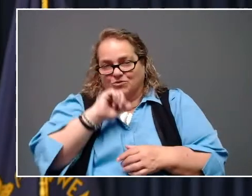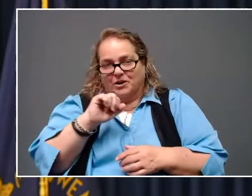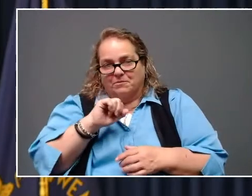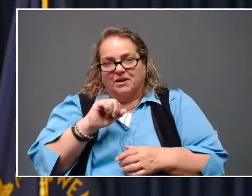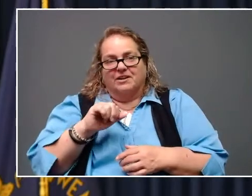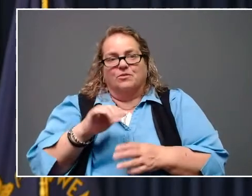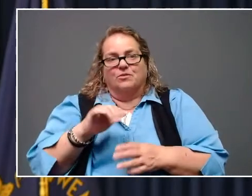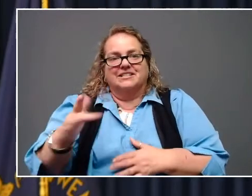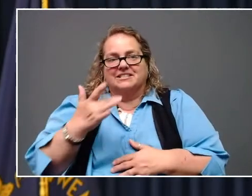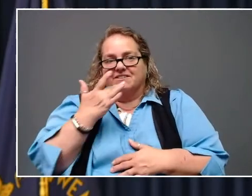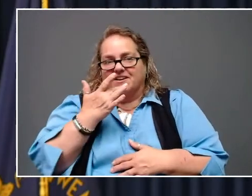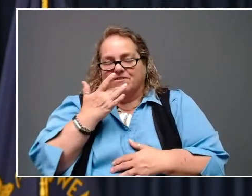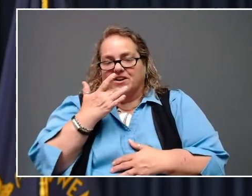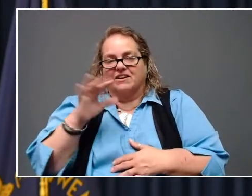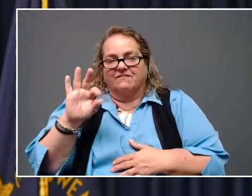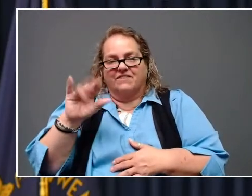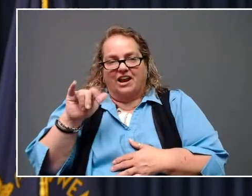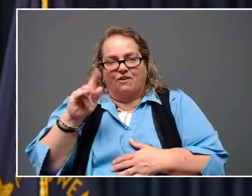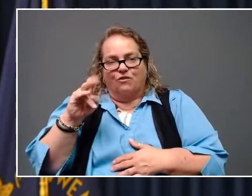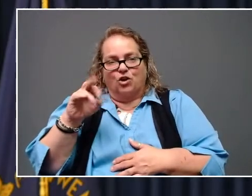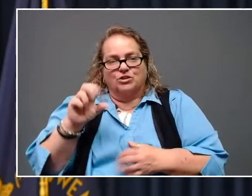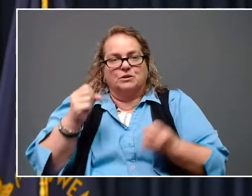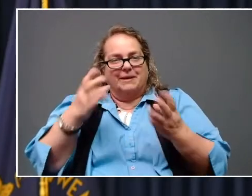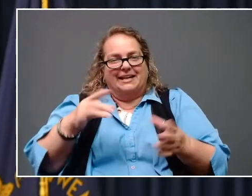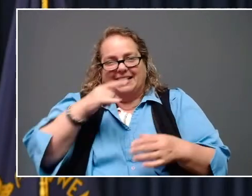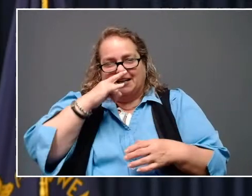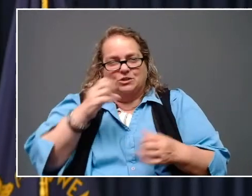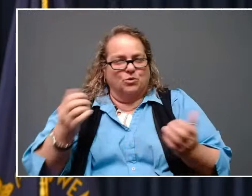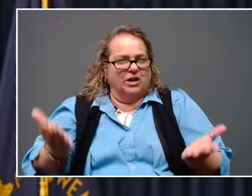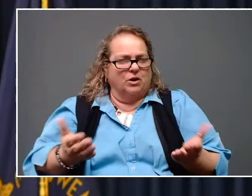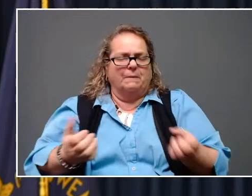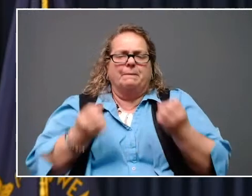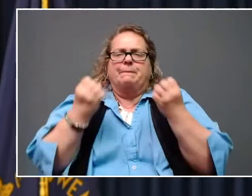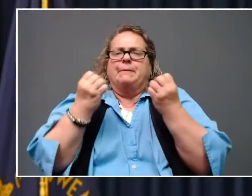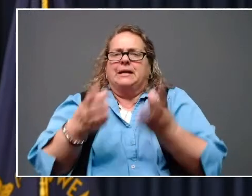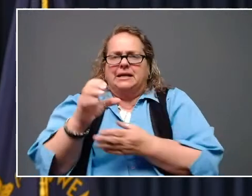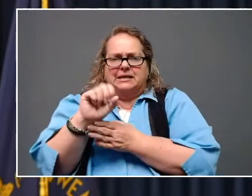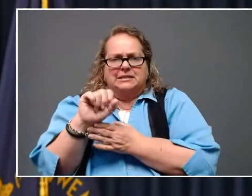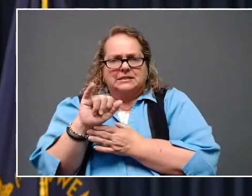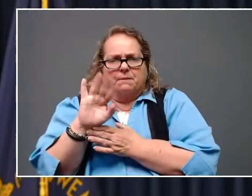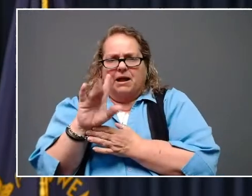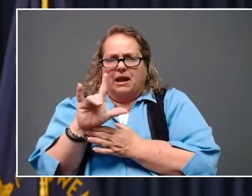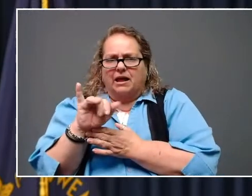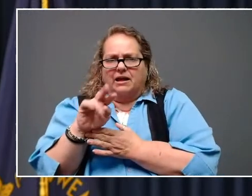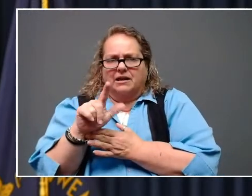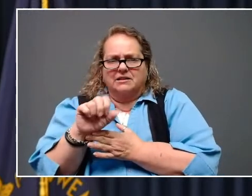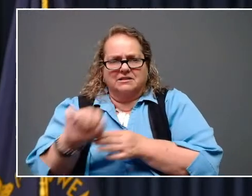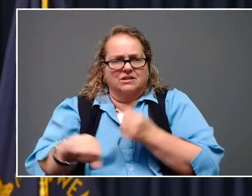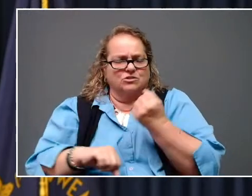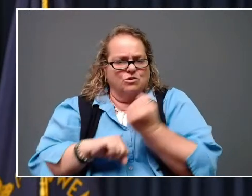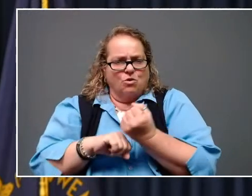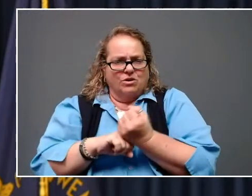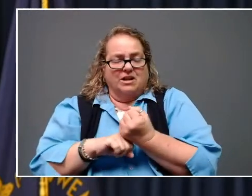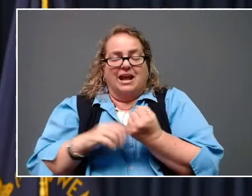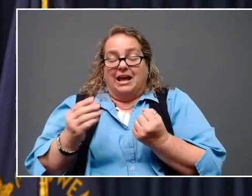flavors. So many kids were here, so many siblings that supported and maybe even lost